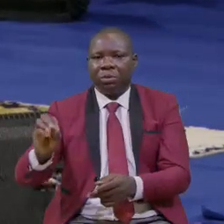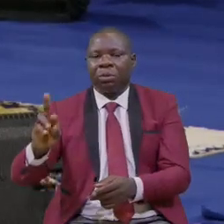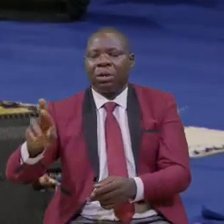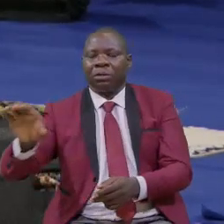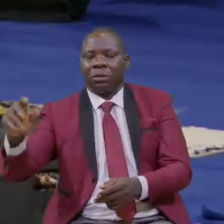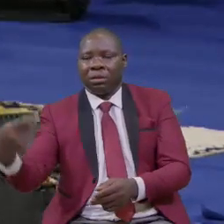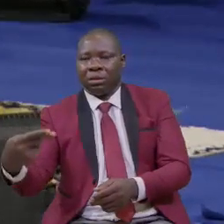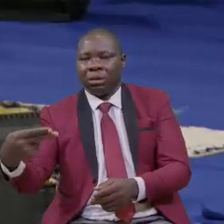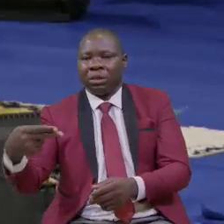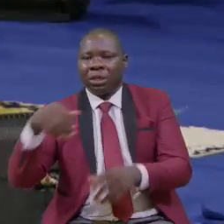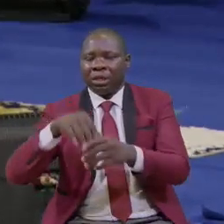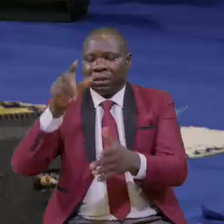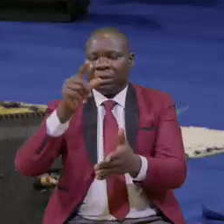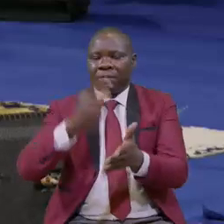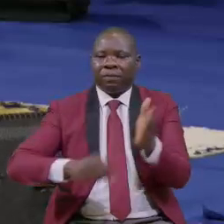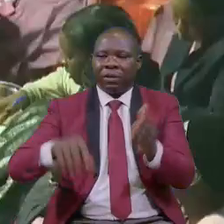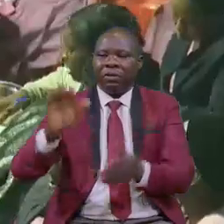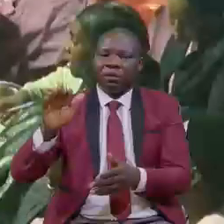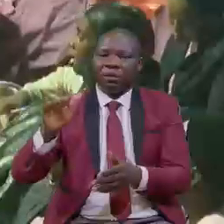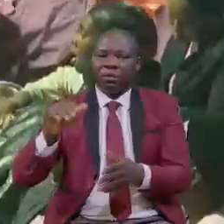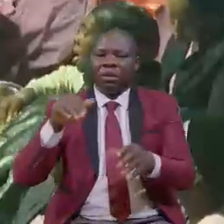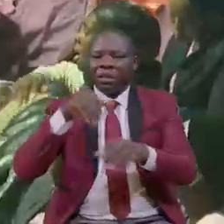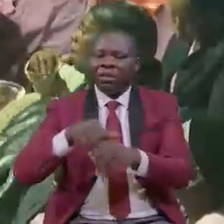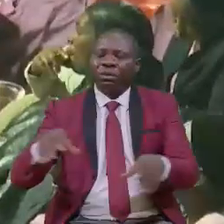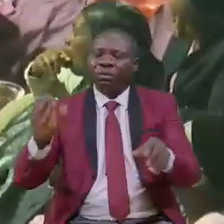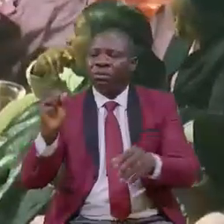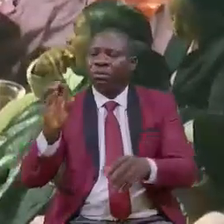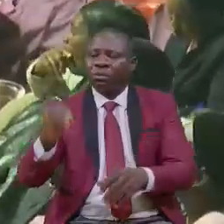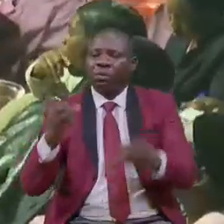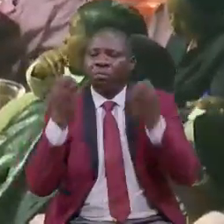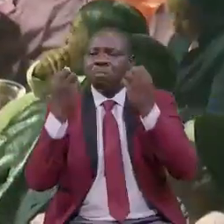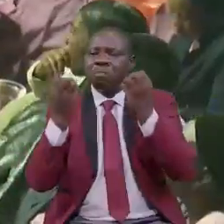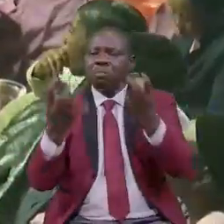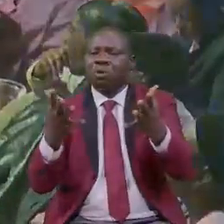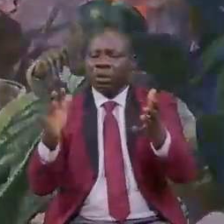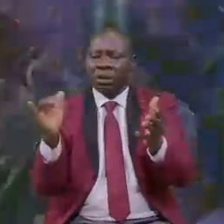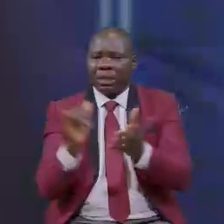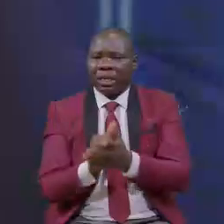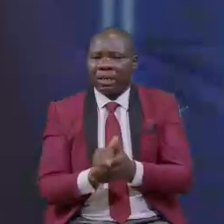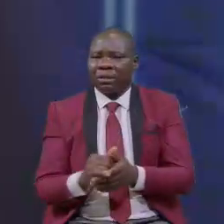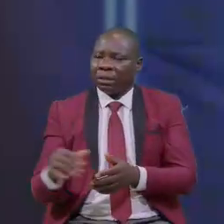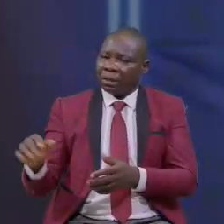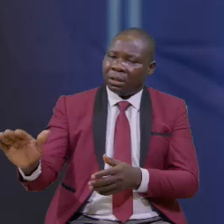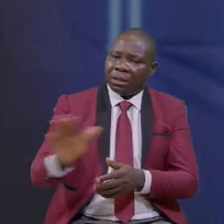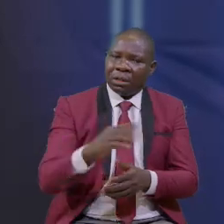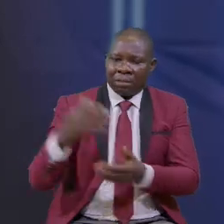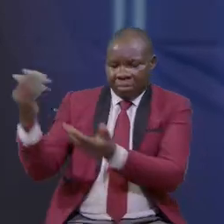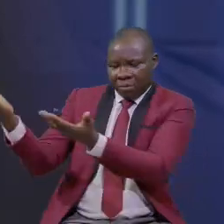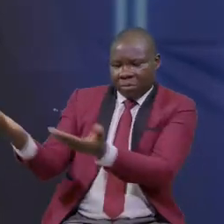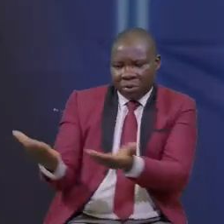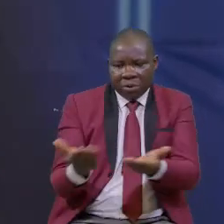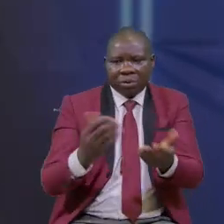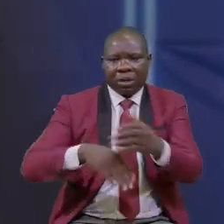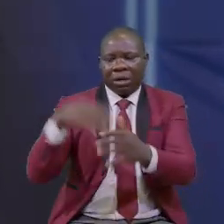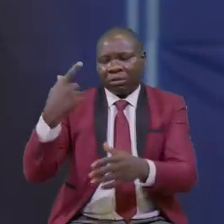verse 15, in so much that they brought forth the